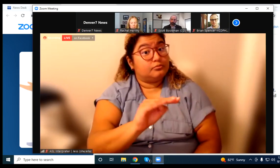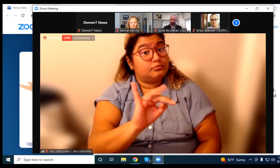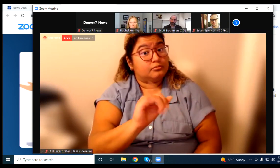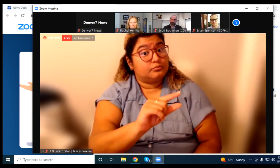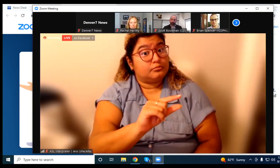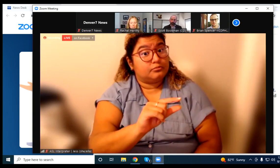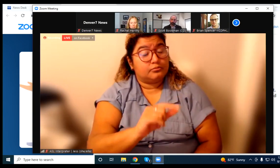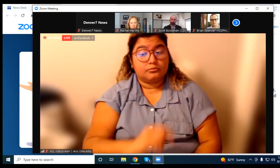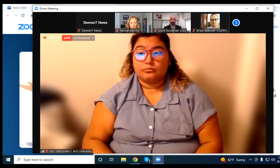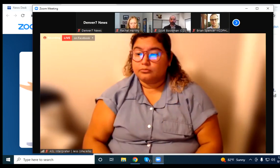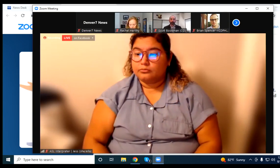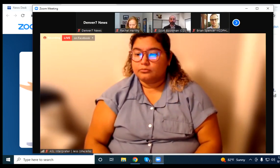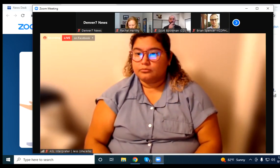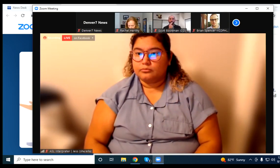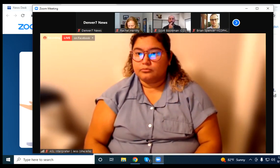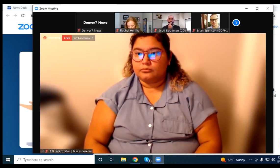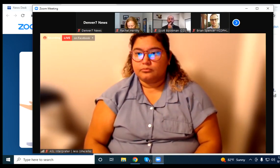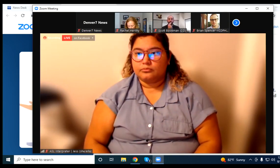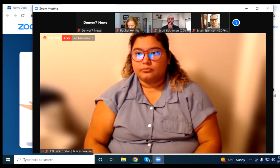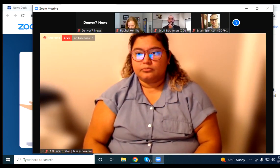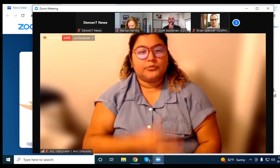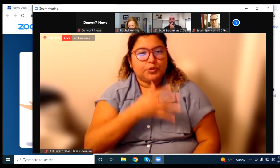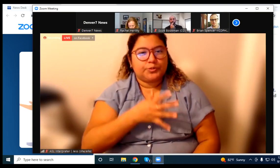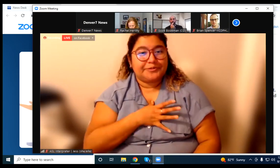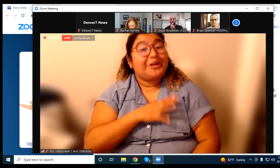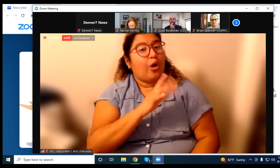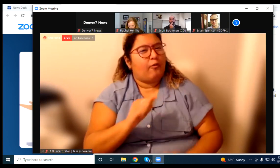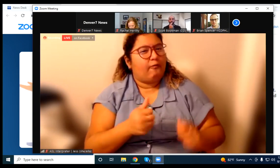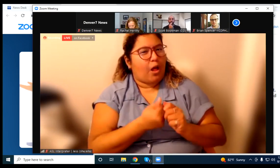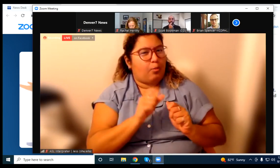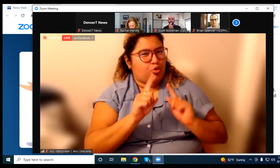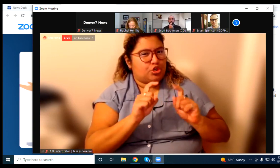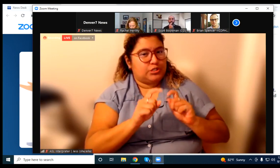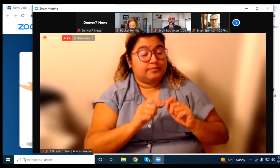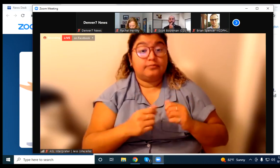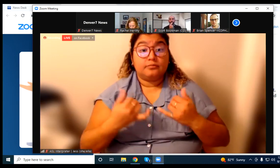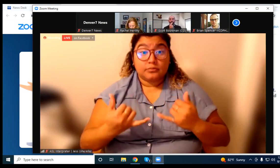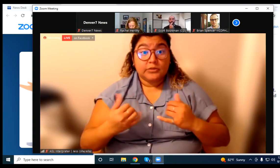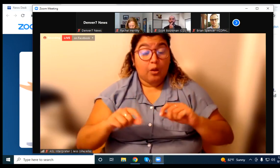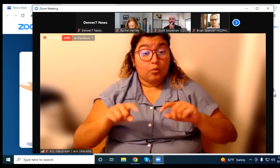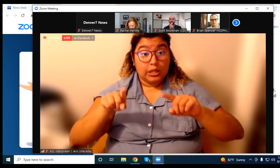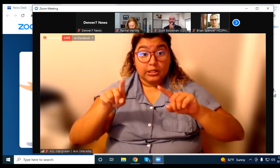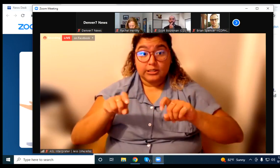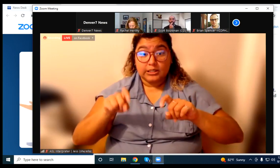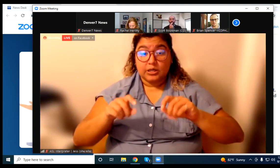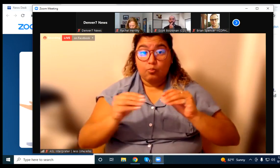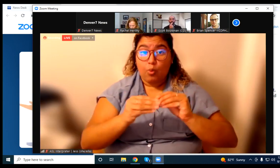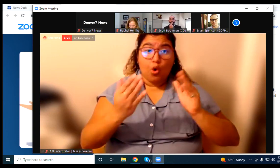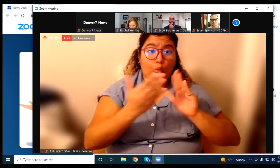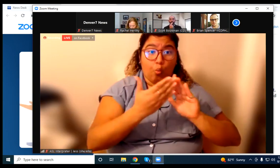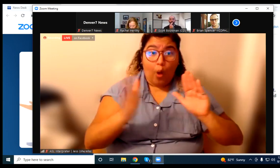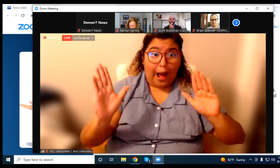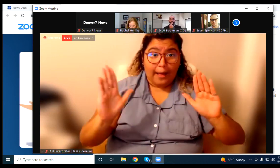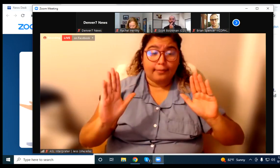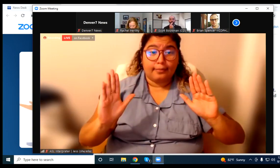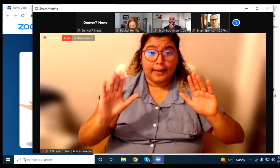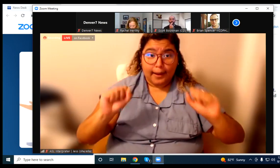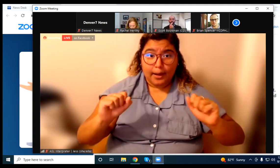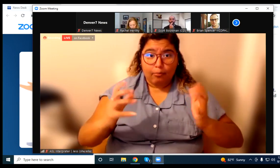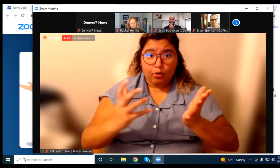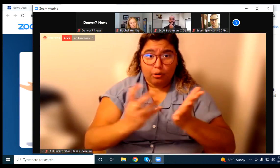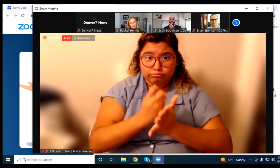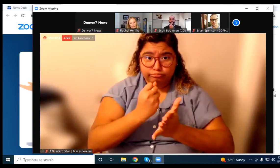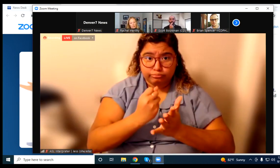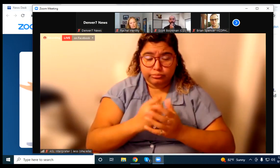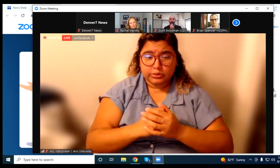Hi, just a couple of follow-ups. So now with testing being more widely available, do you think that